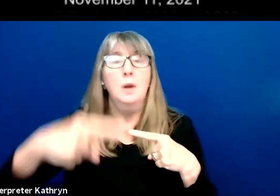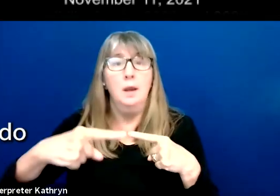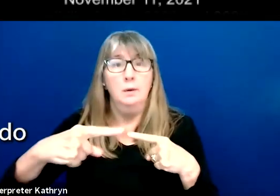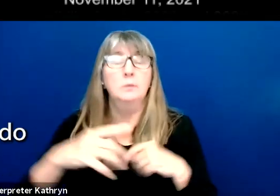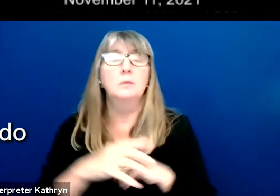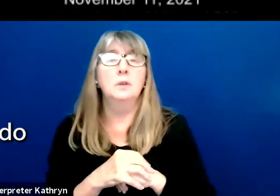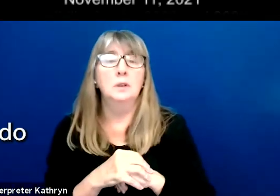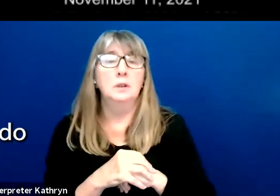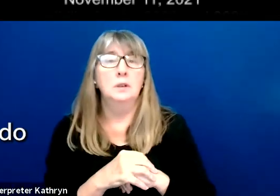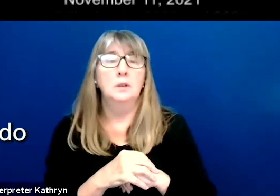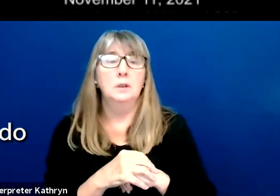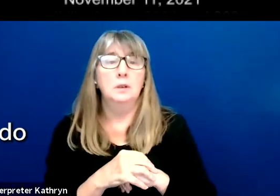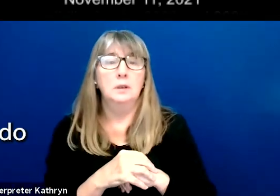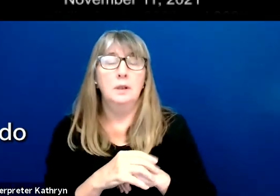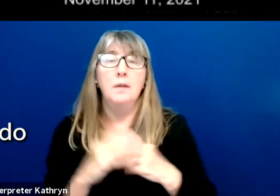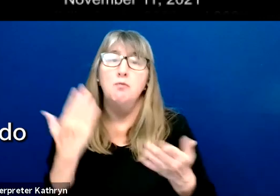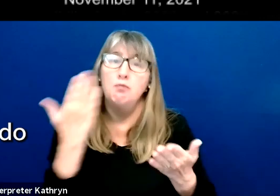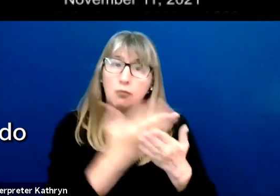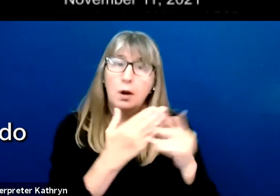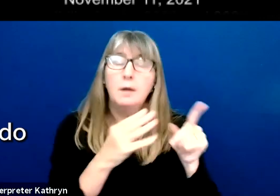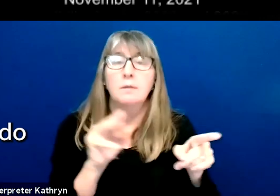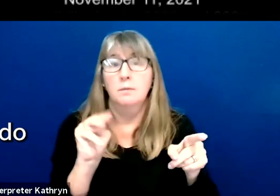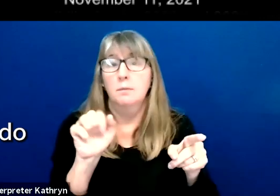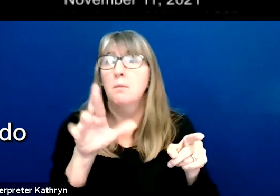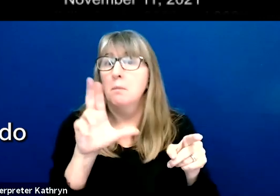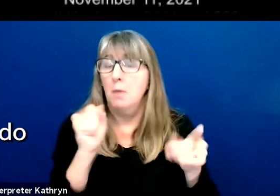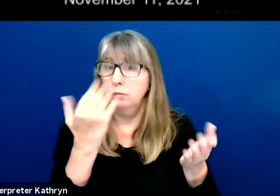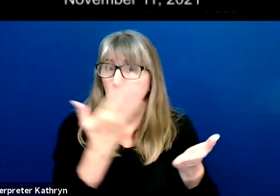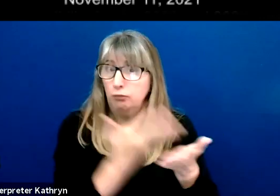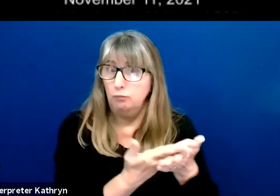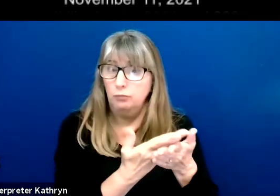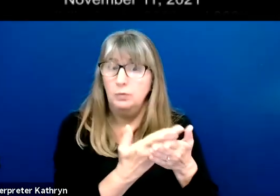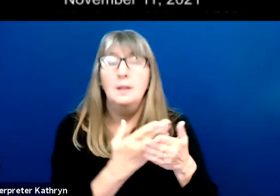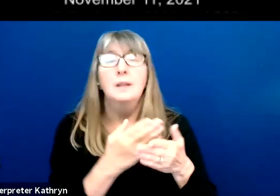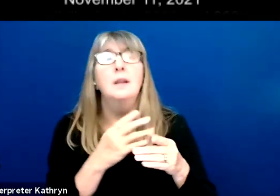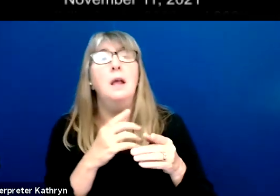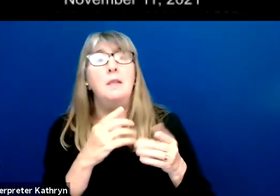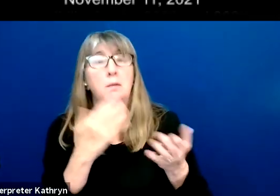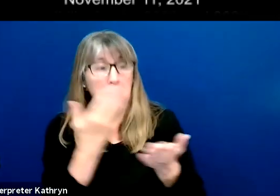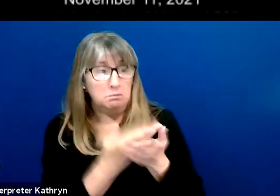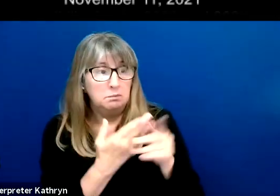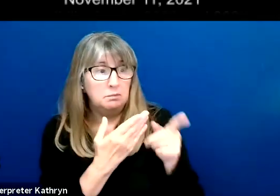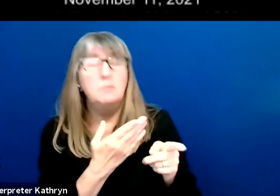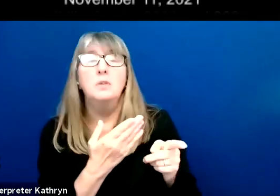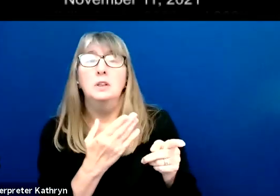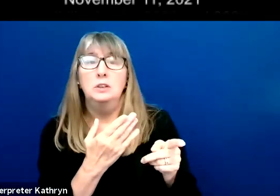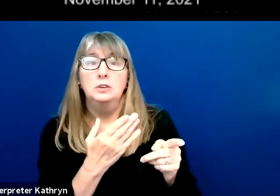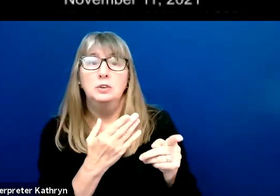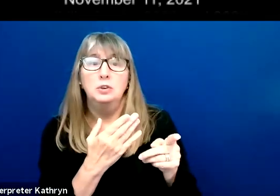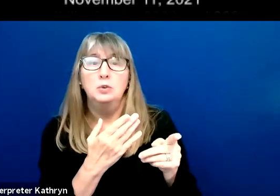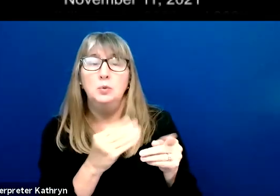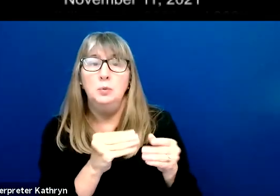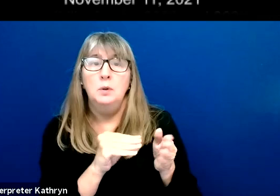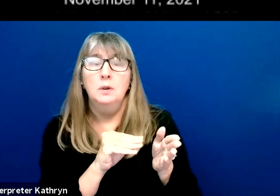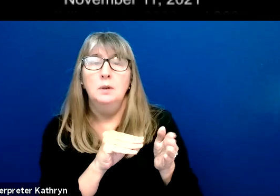Mars. And then once it gets to Mars, what you do is you give it a little kick. You power up your thrusters and